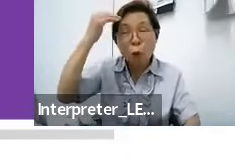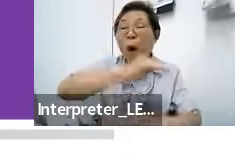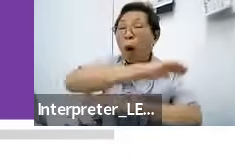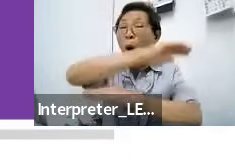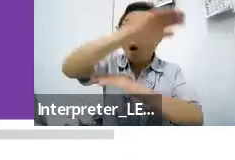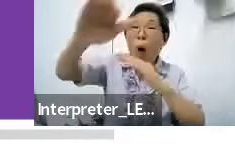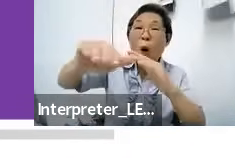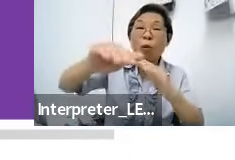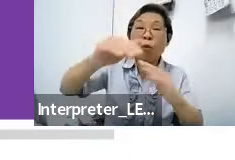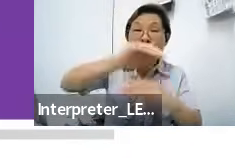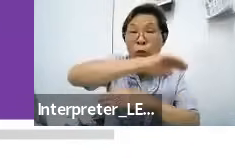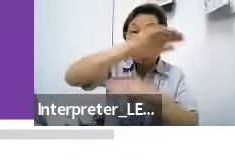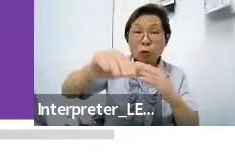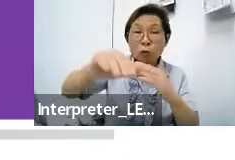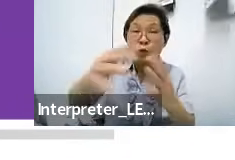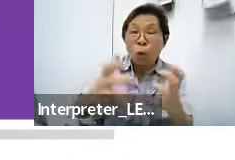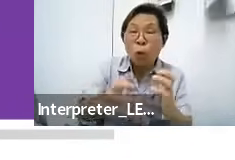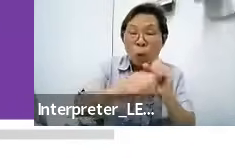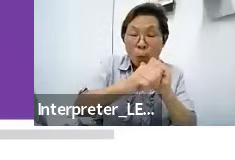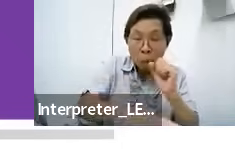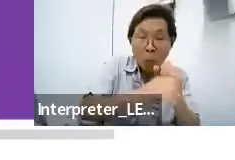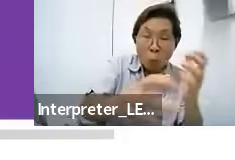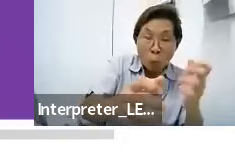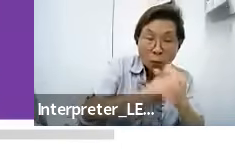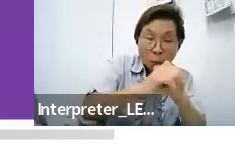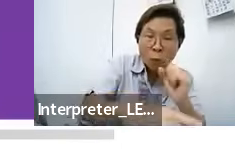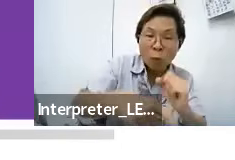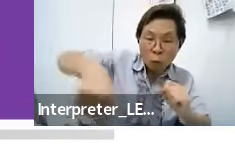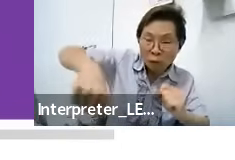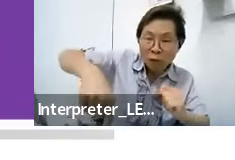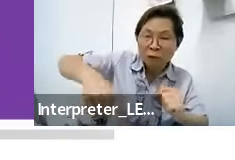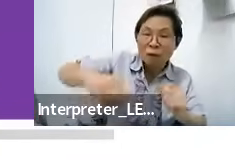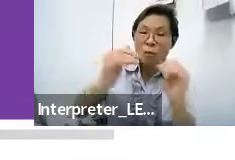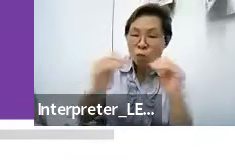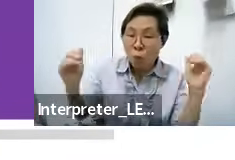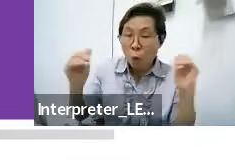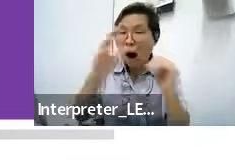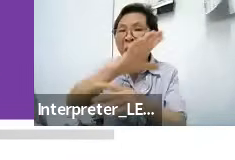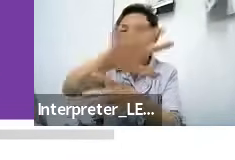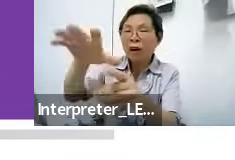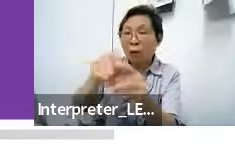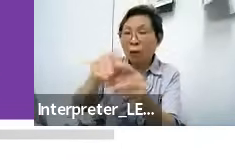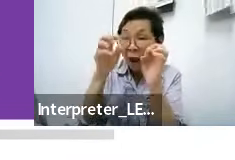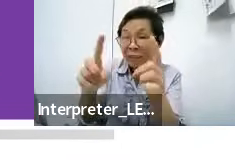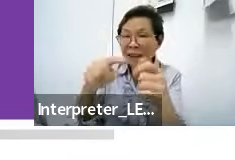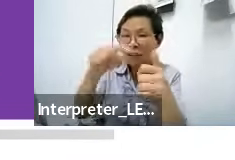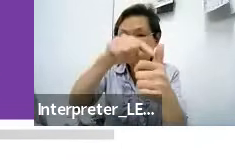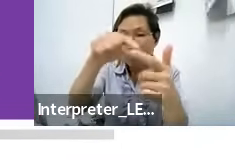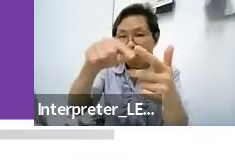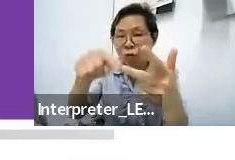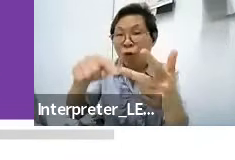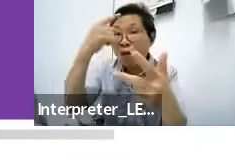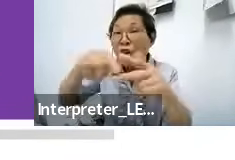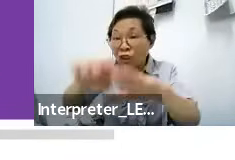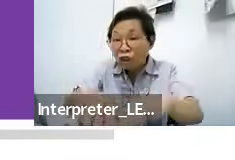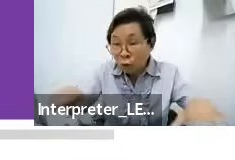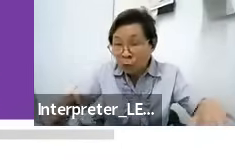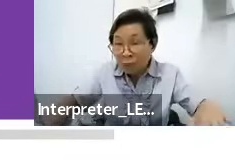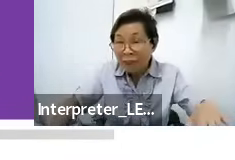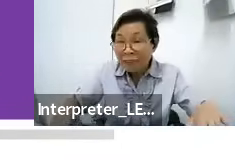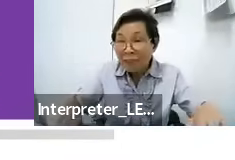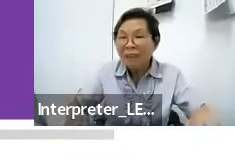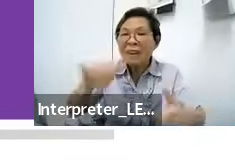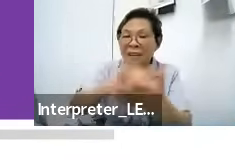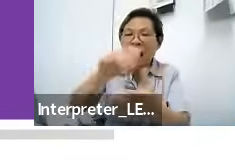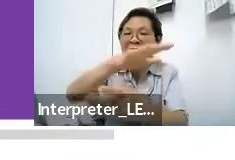order to promote quality, equitable, inclusive education for our children, that